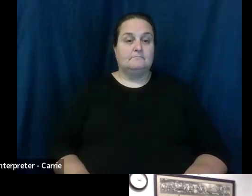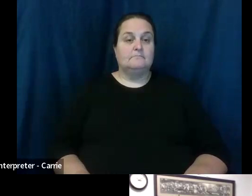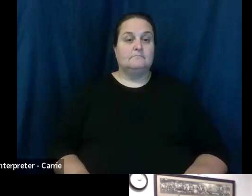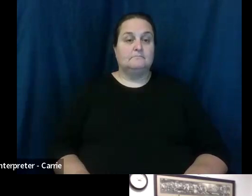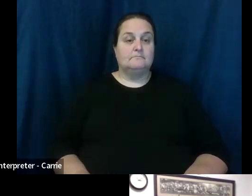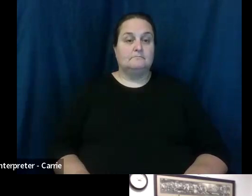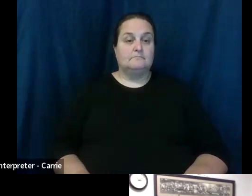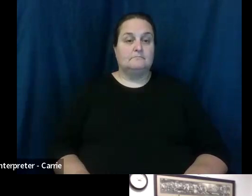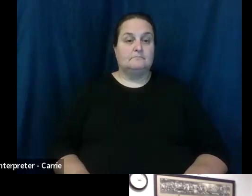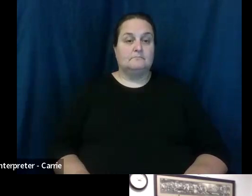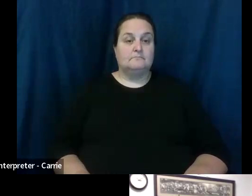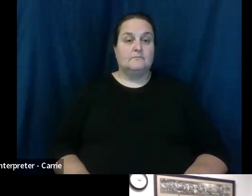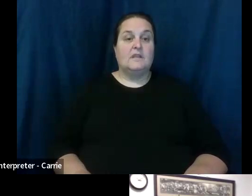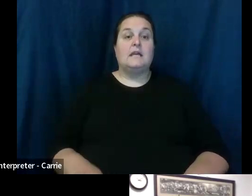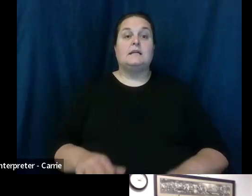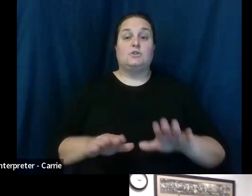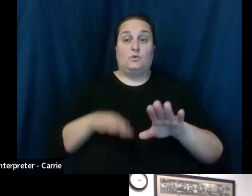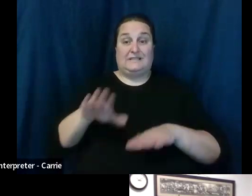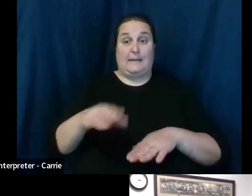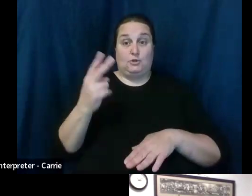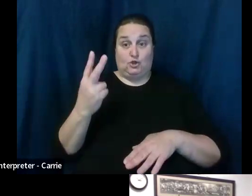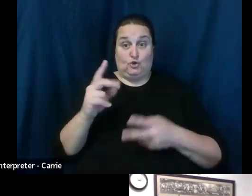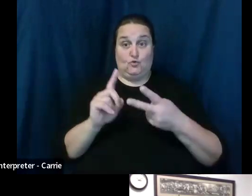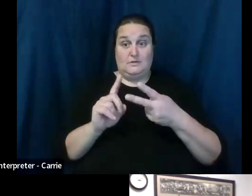So we're finished with step 2 for the day.